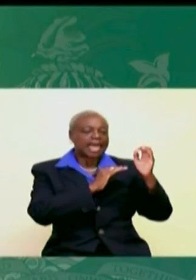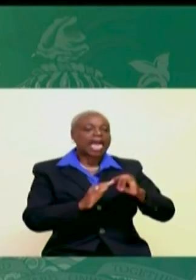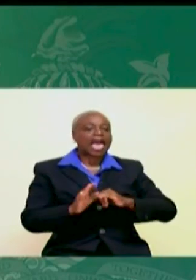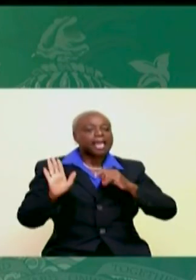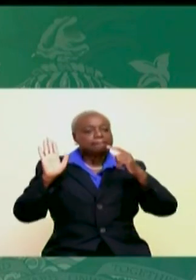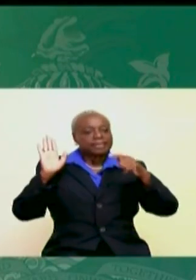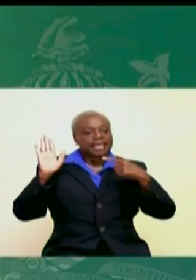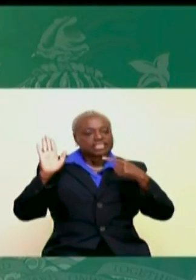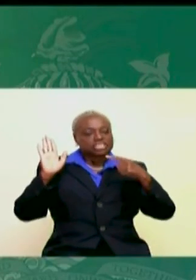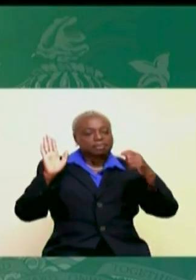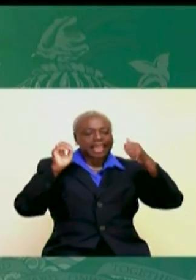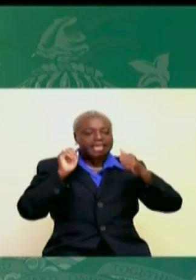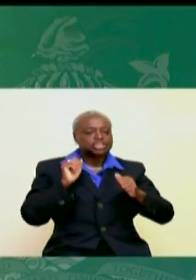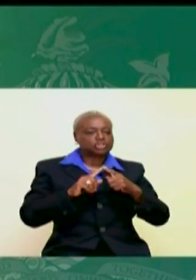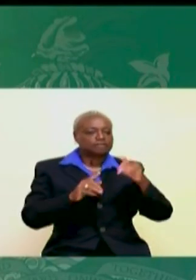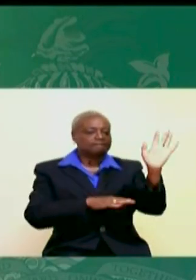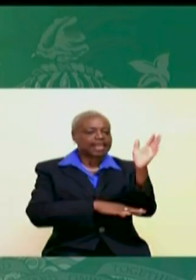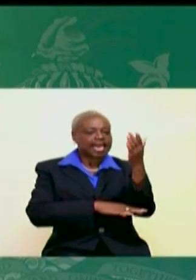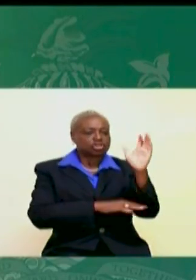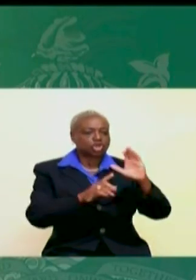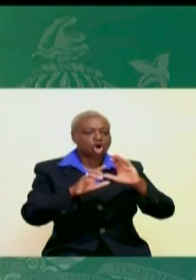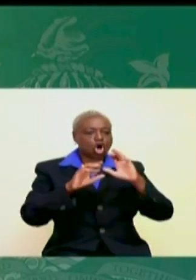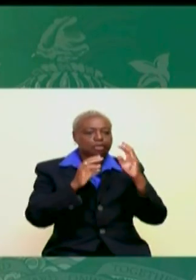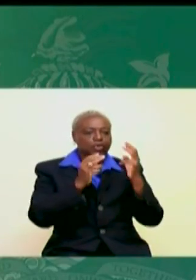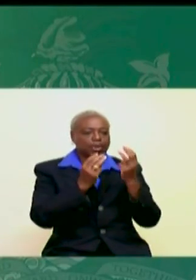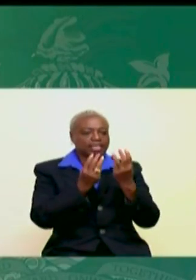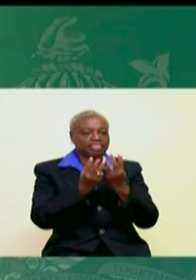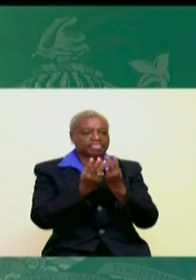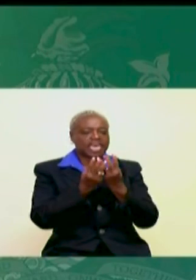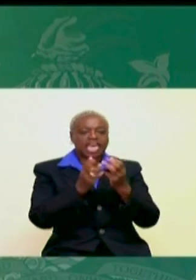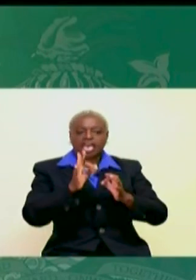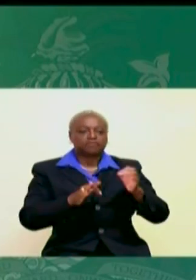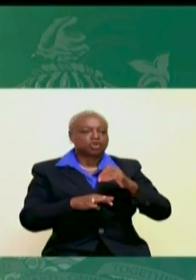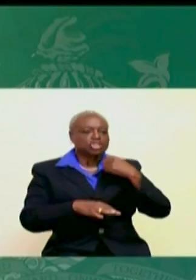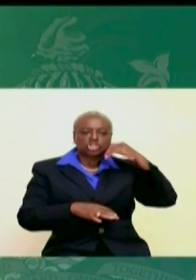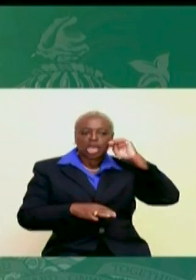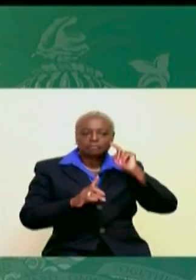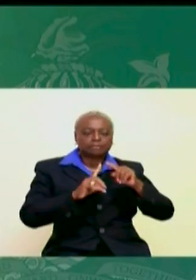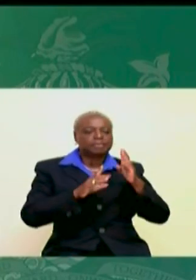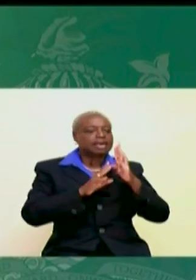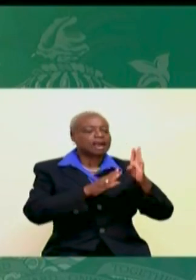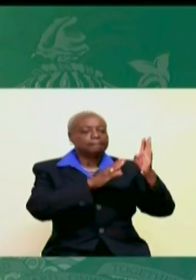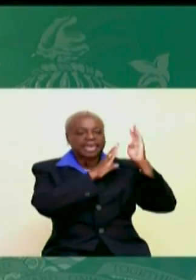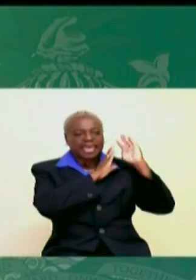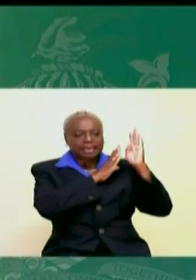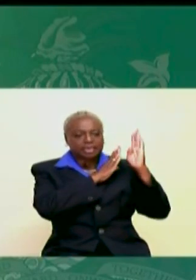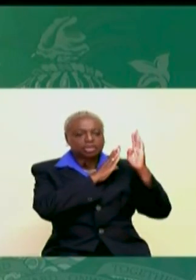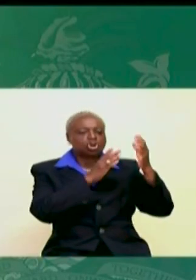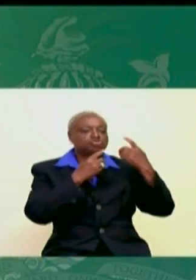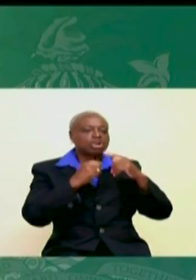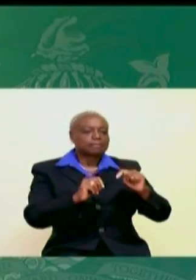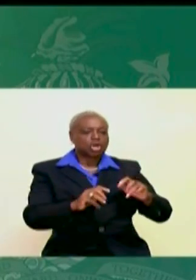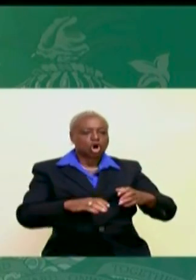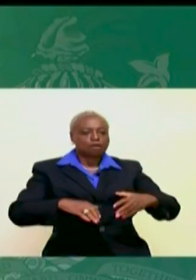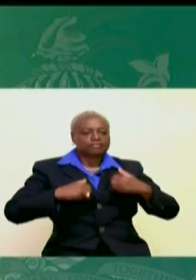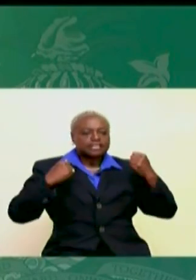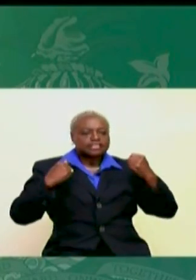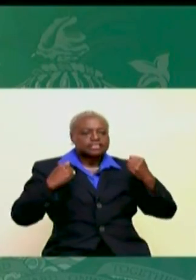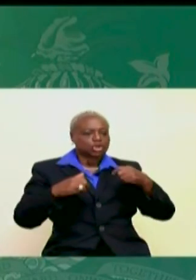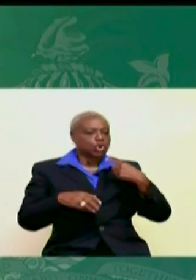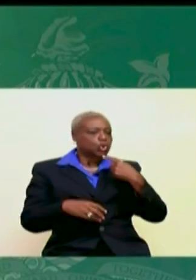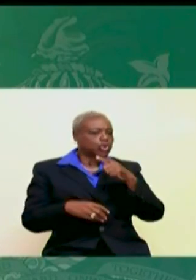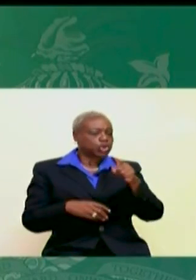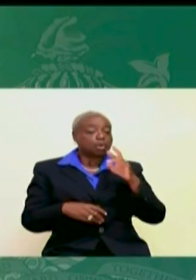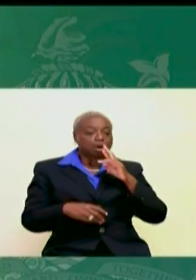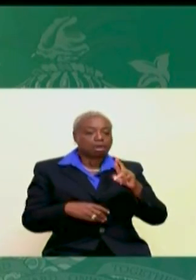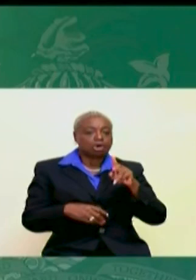to the flag and to the Commonwealth. So if you are ashamed to be a Bahamian, try to be confident in who you are